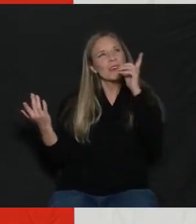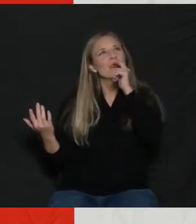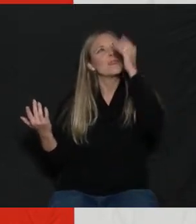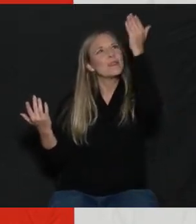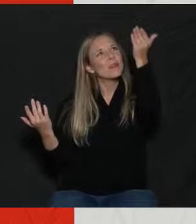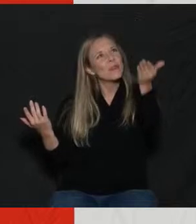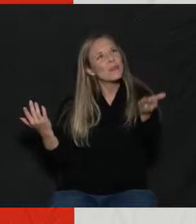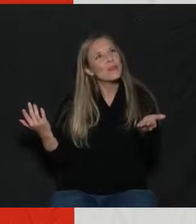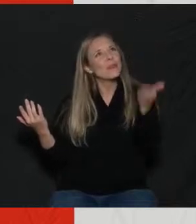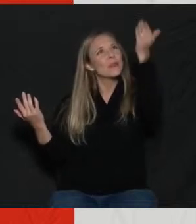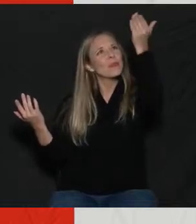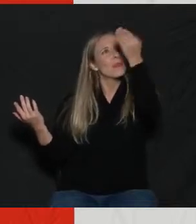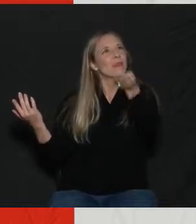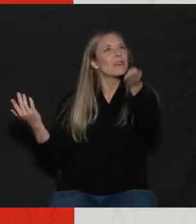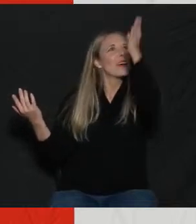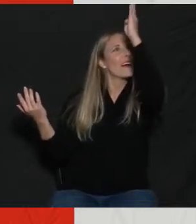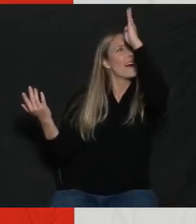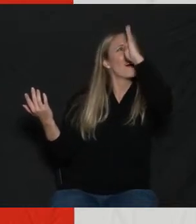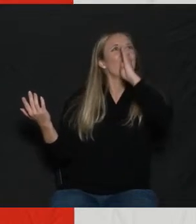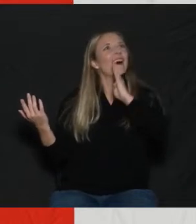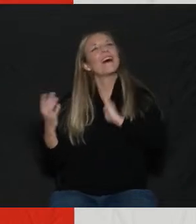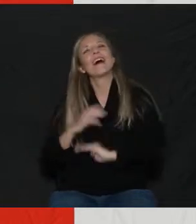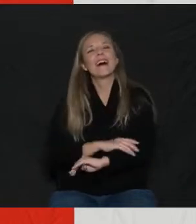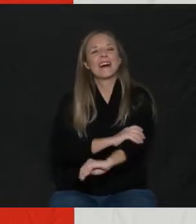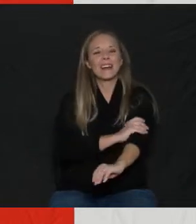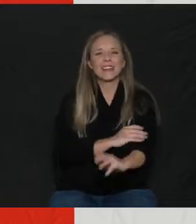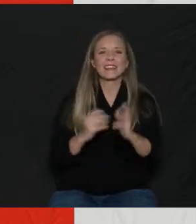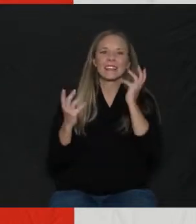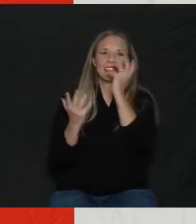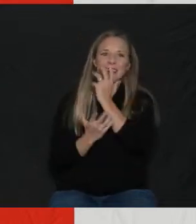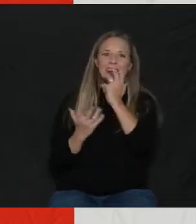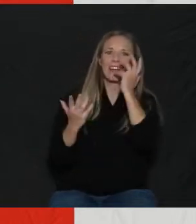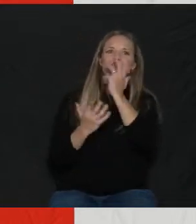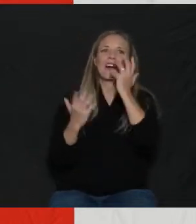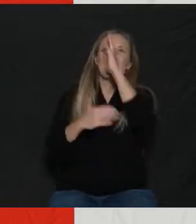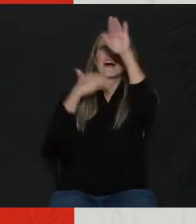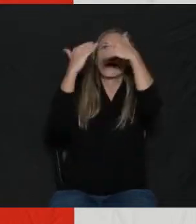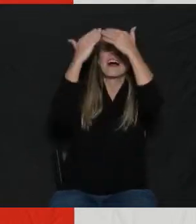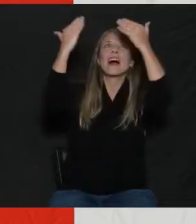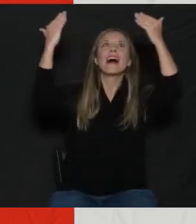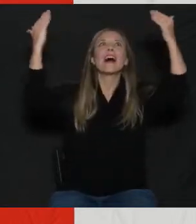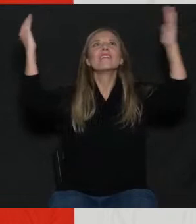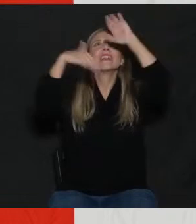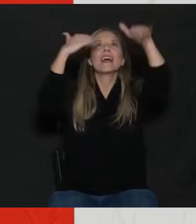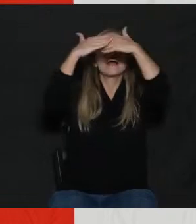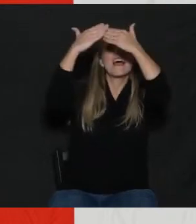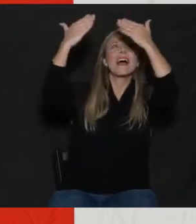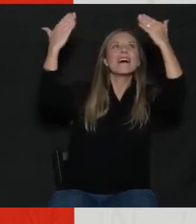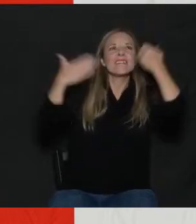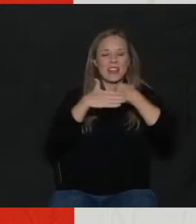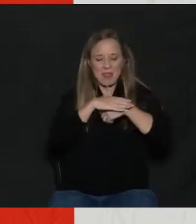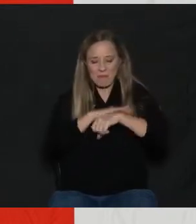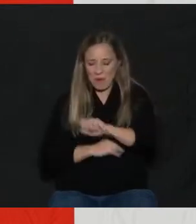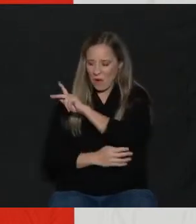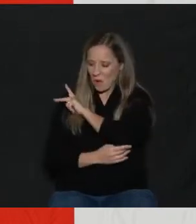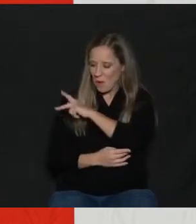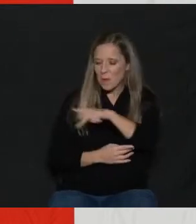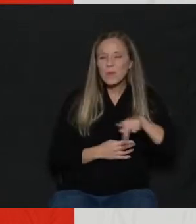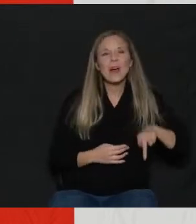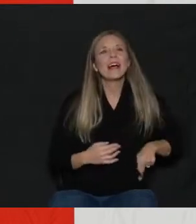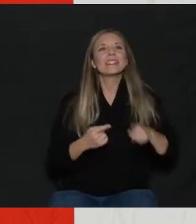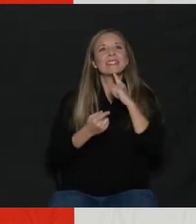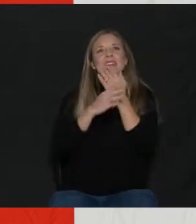with us. Oh, hail the heaven-born Prince of Peace.